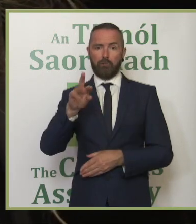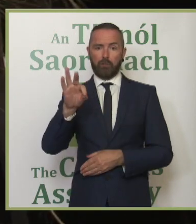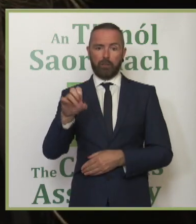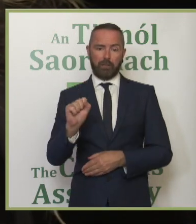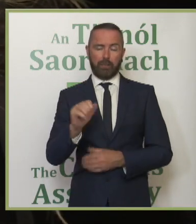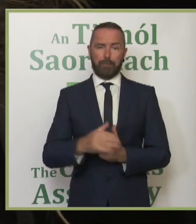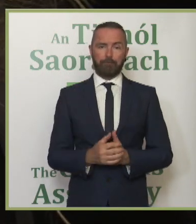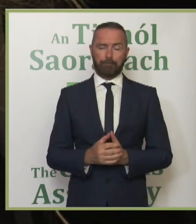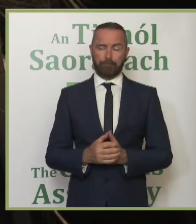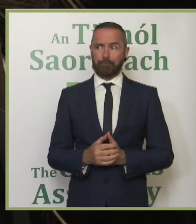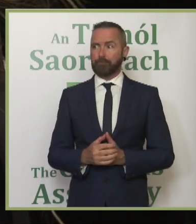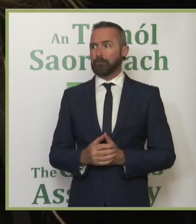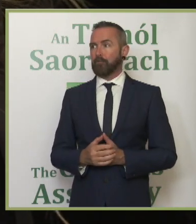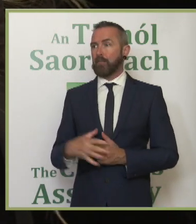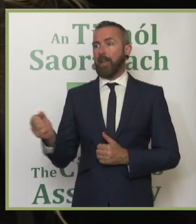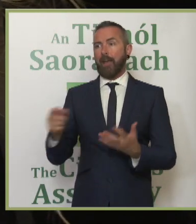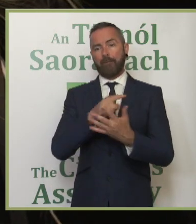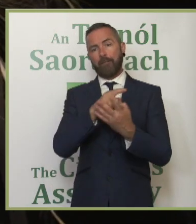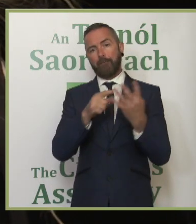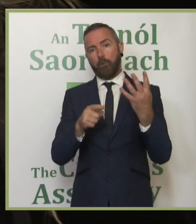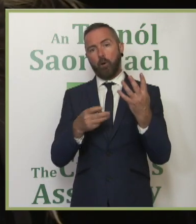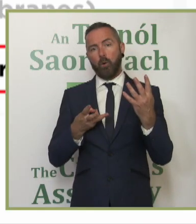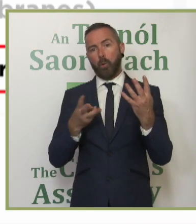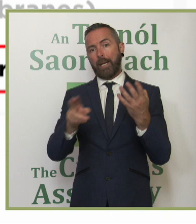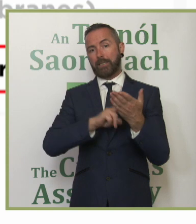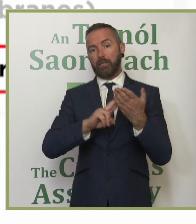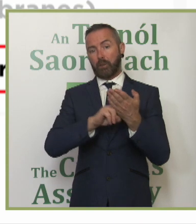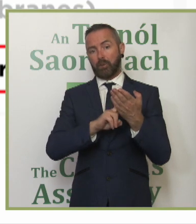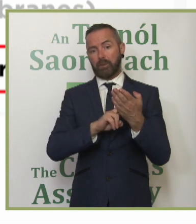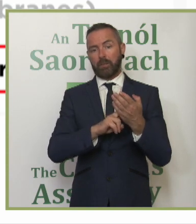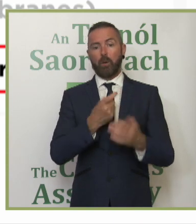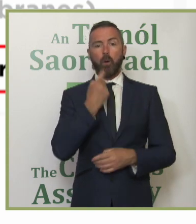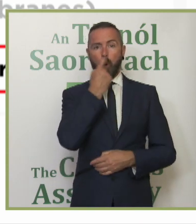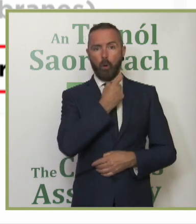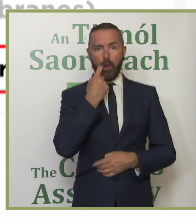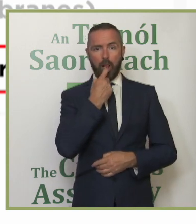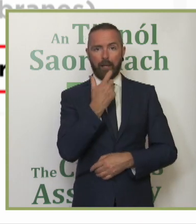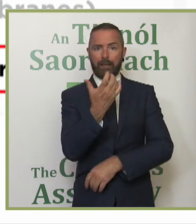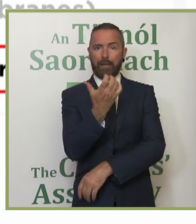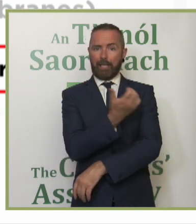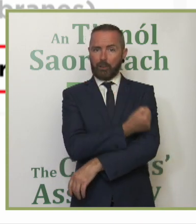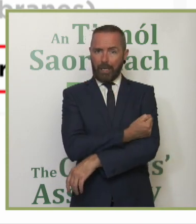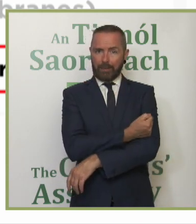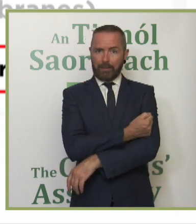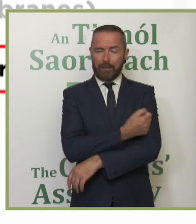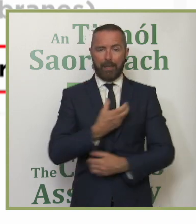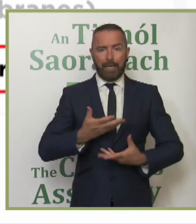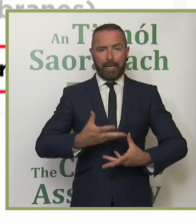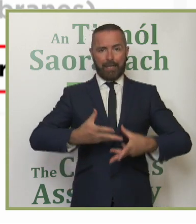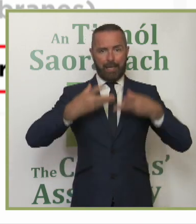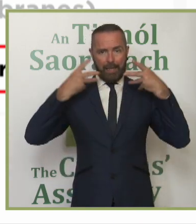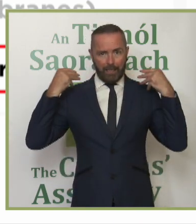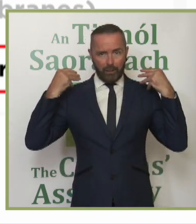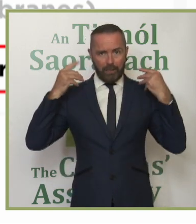quickly, there are 4 ways to use a drug, and that is orally, injecting, inhalation, and